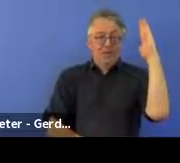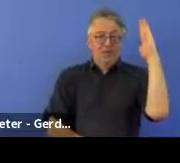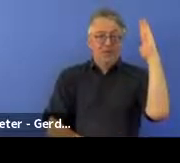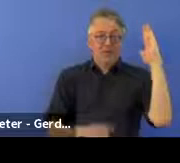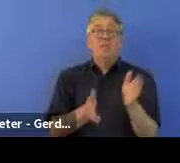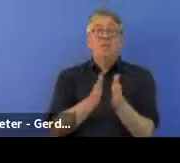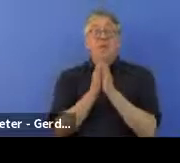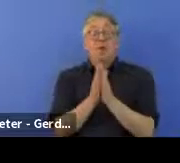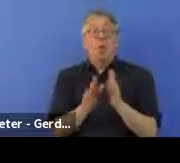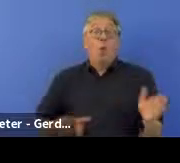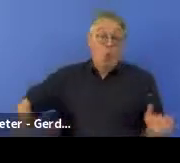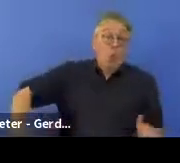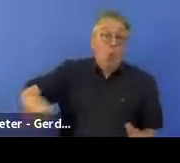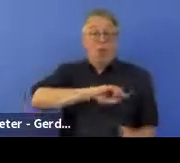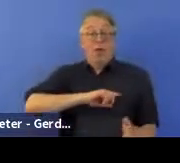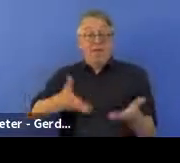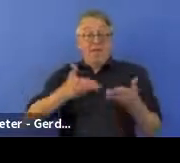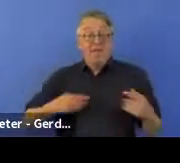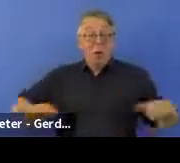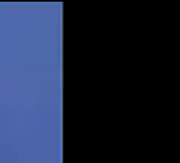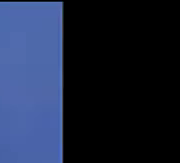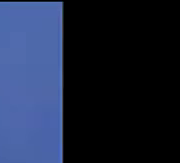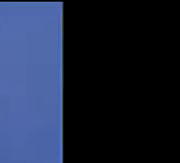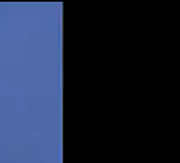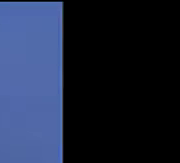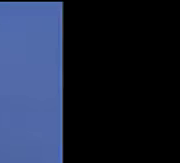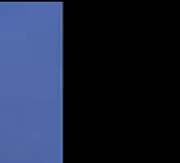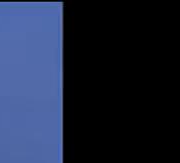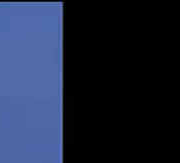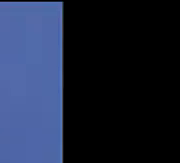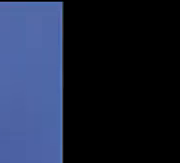with disability are protected. Thank you.